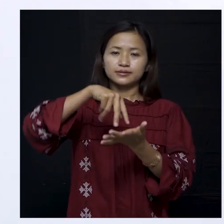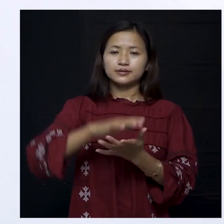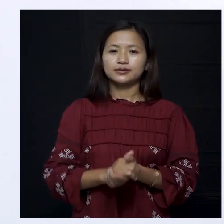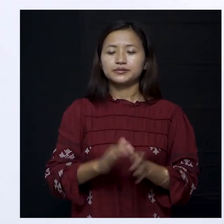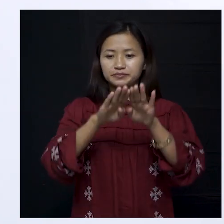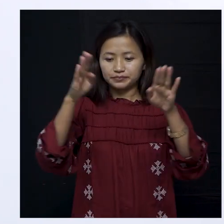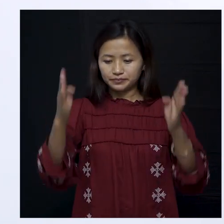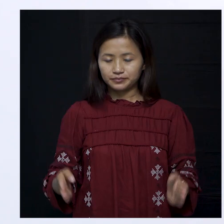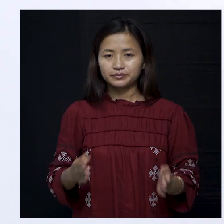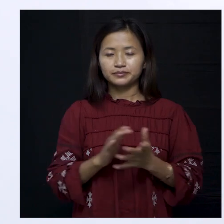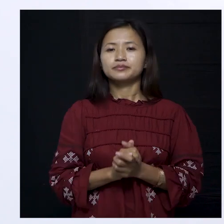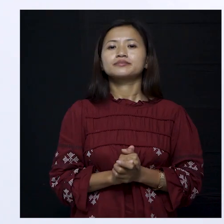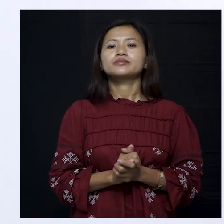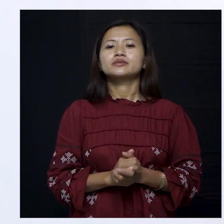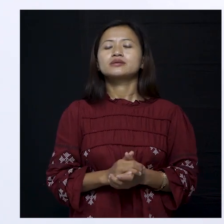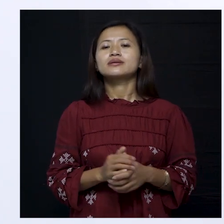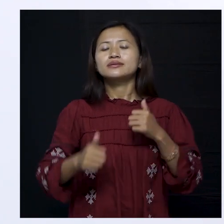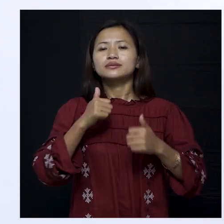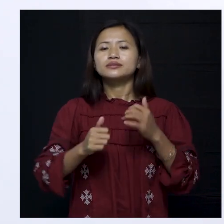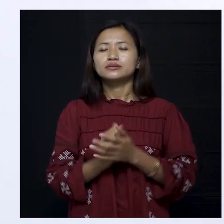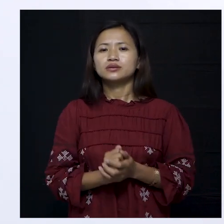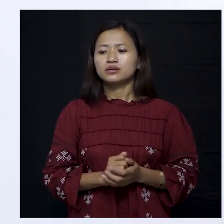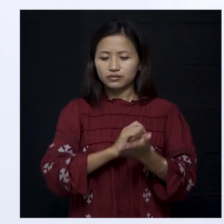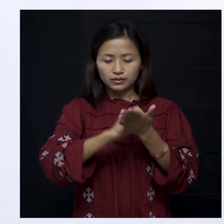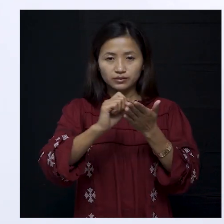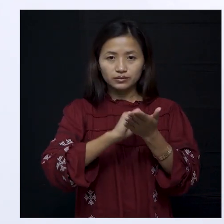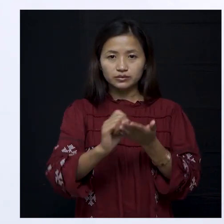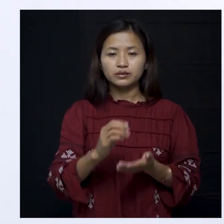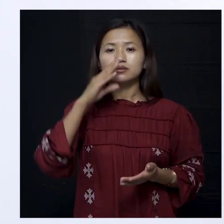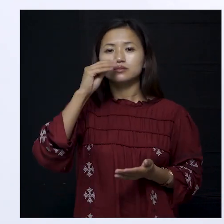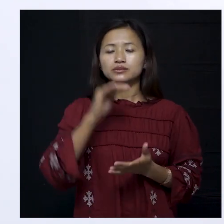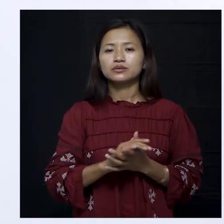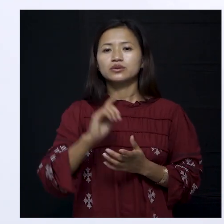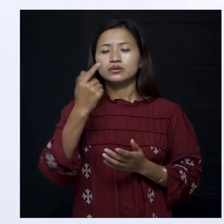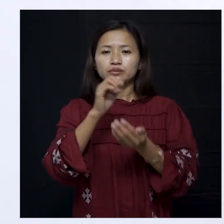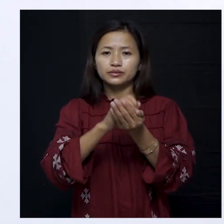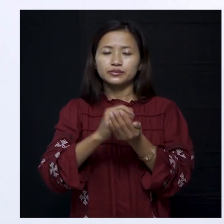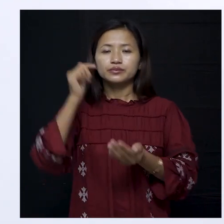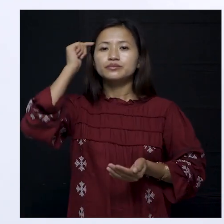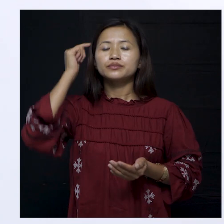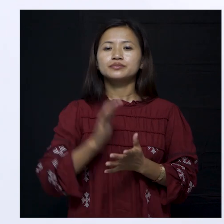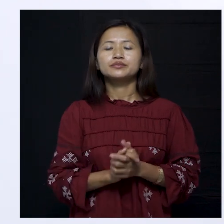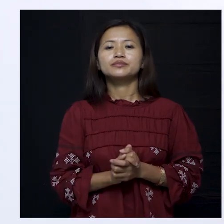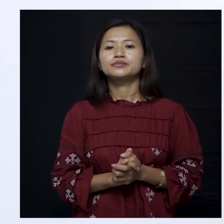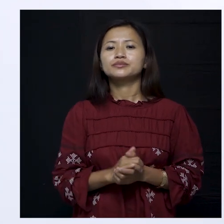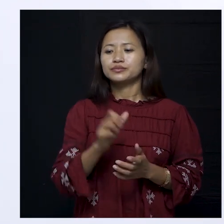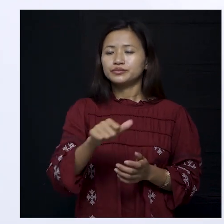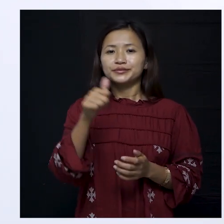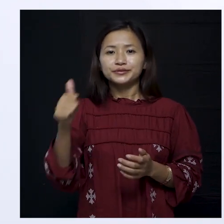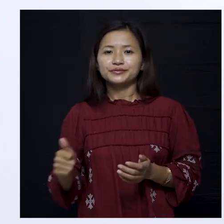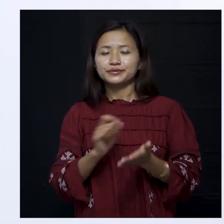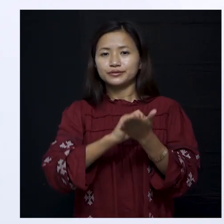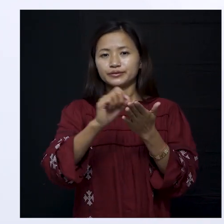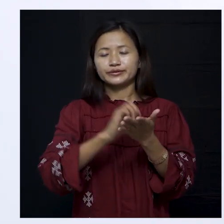difference is during the exam you are going to write down your speech. That is one thing that you have to keep in your mind. And after writing